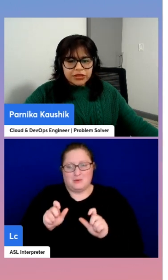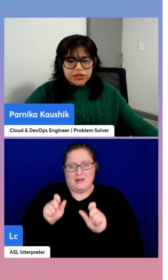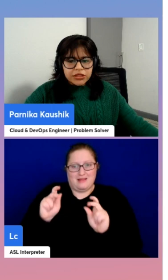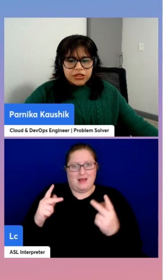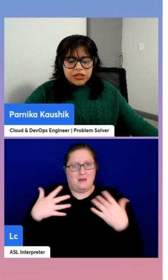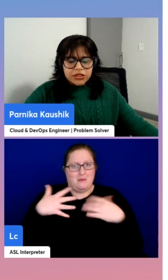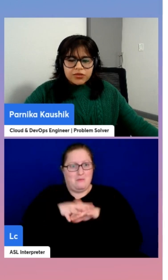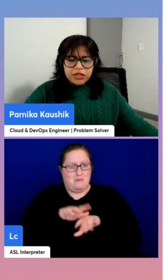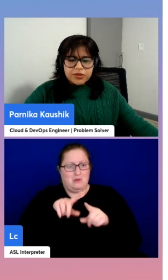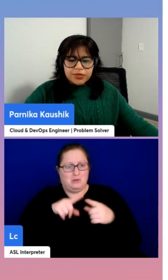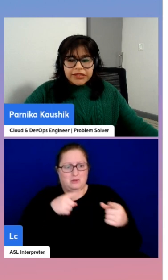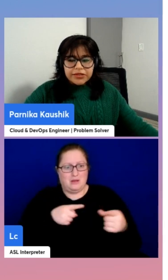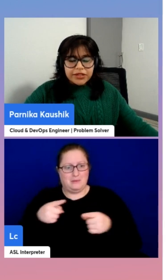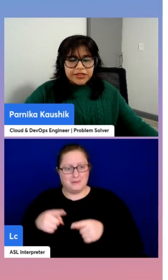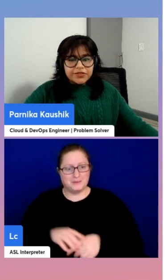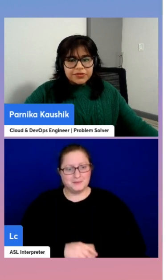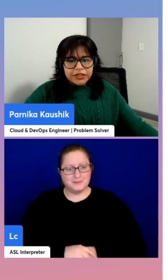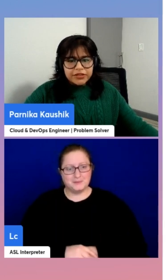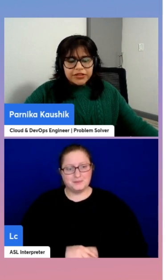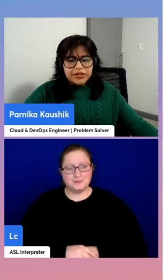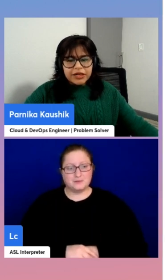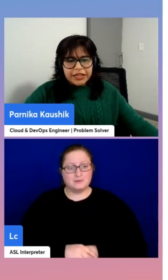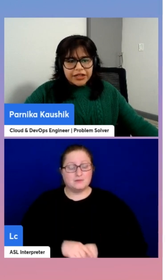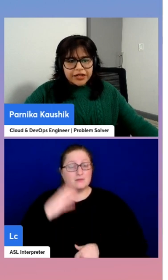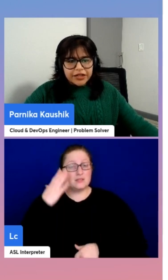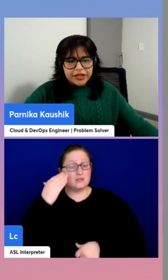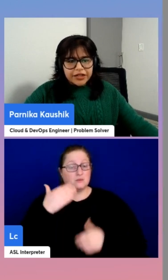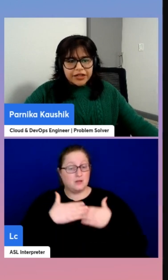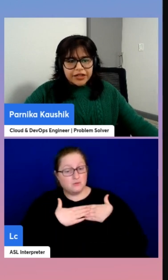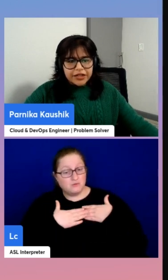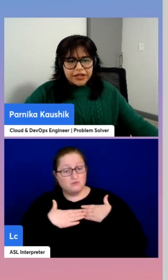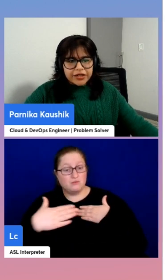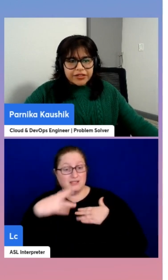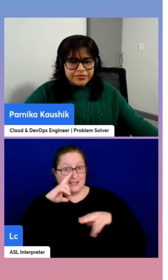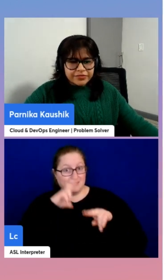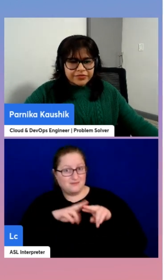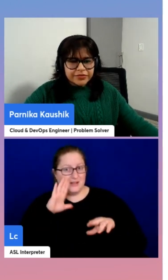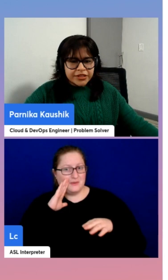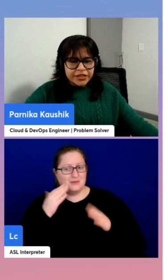happen. So without spoiling the rest of the fun, I'm going to get into the demo.